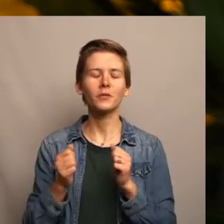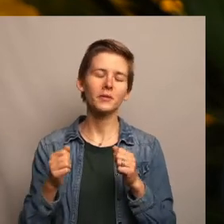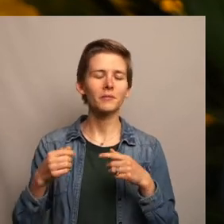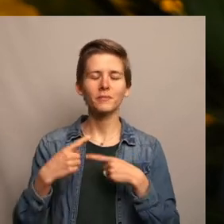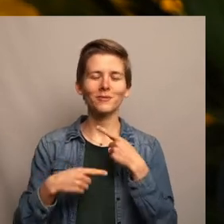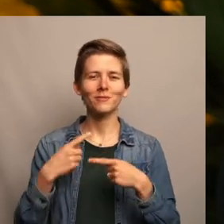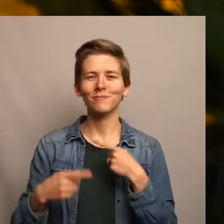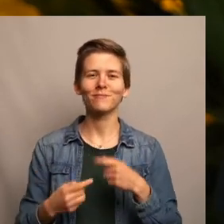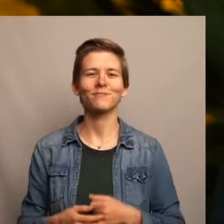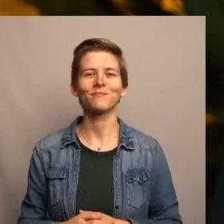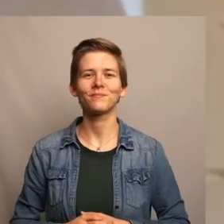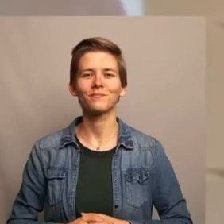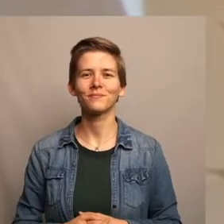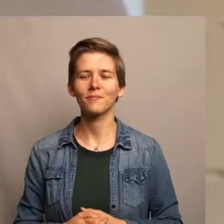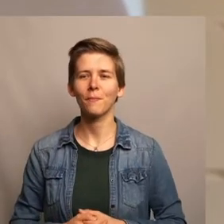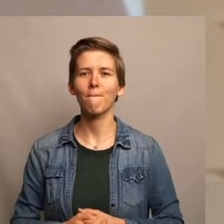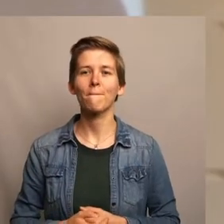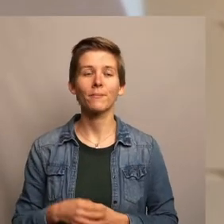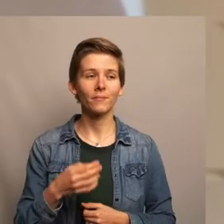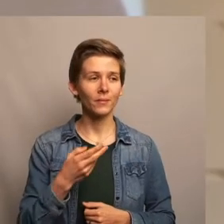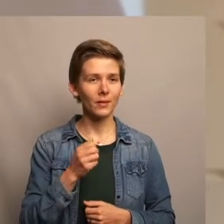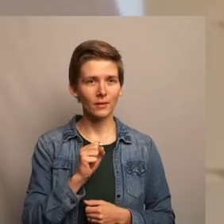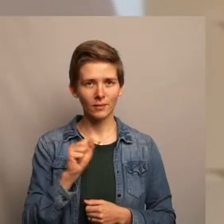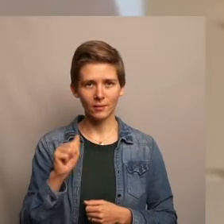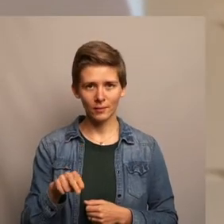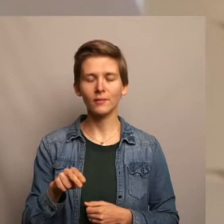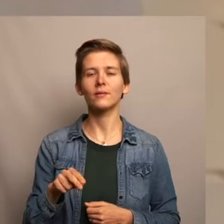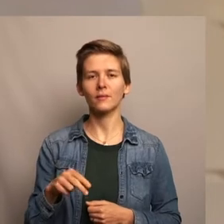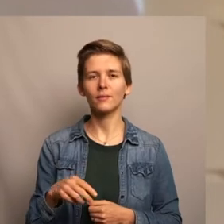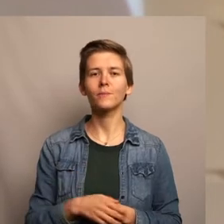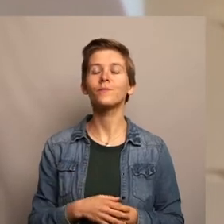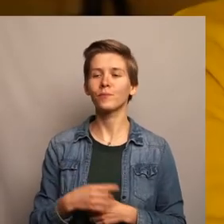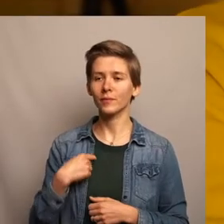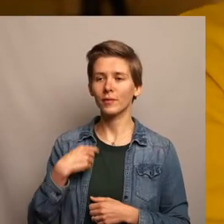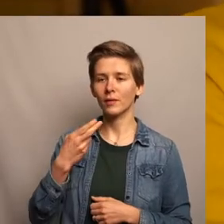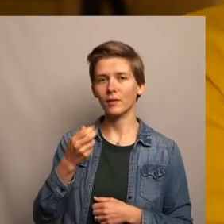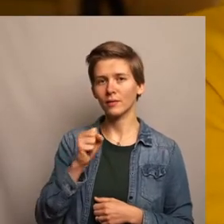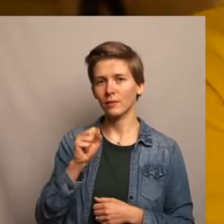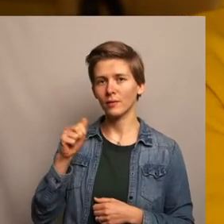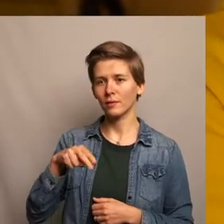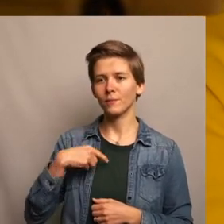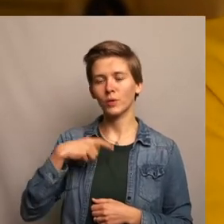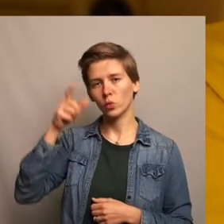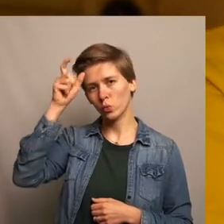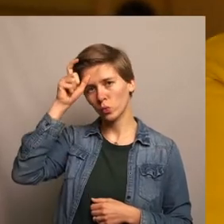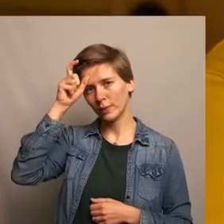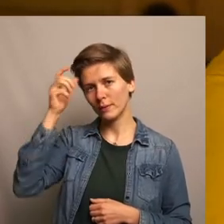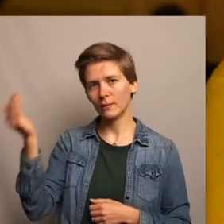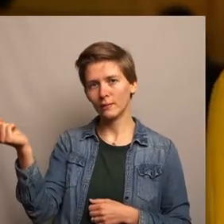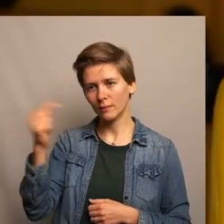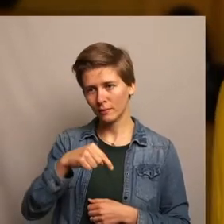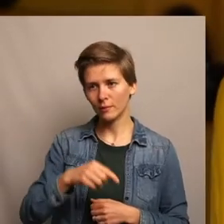somehow. Hassen? Yes, so my name is Hassen, and like you say that I'm from Tunisia. I moved to Finland